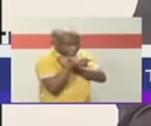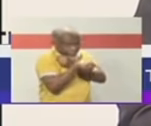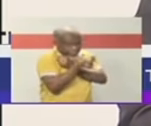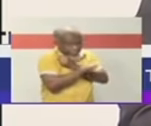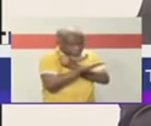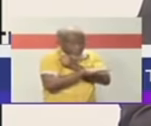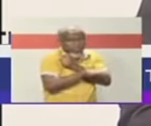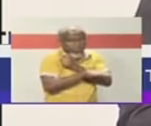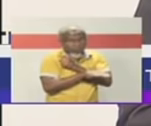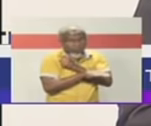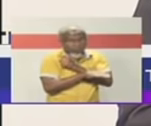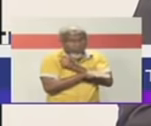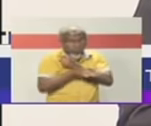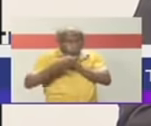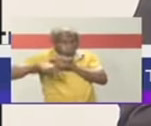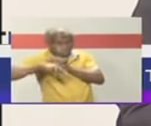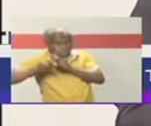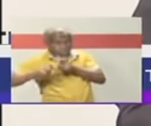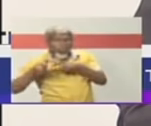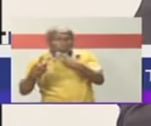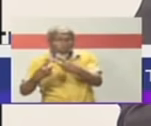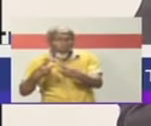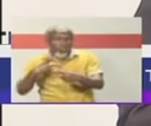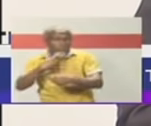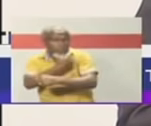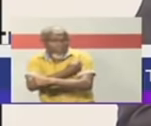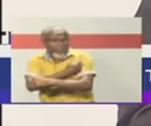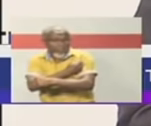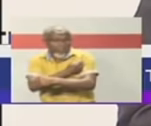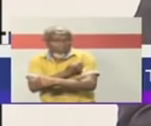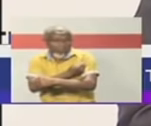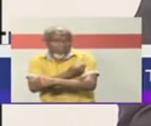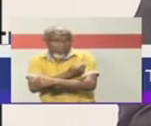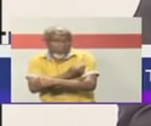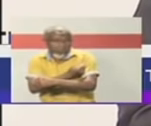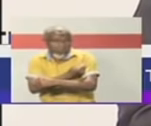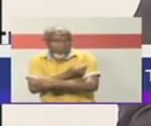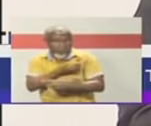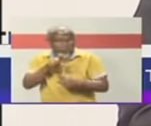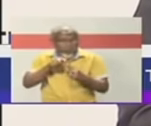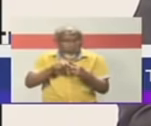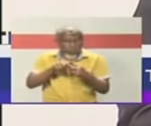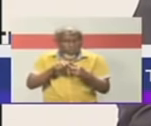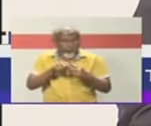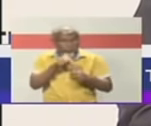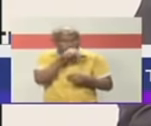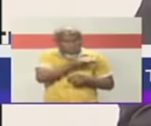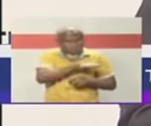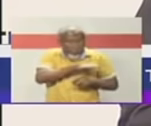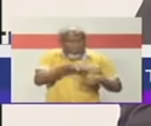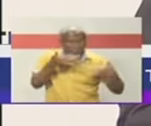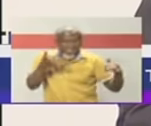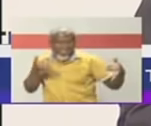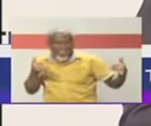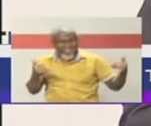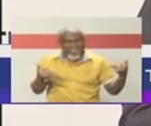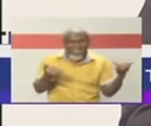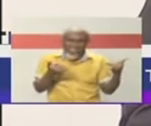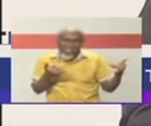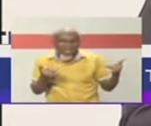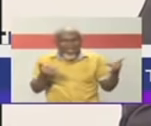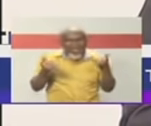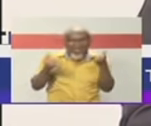be vaccinated. When minors play, they can spread infection, and so the fact they may be